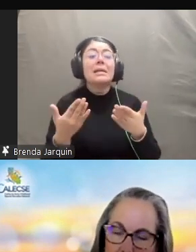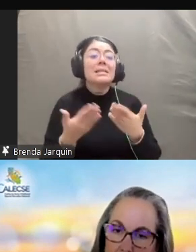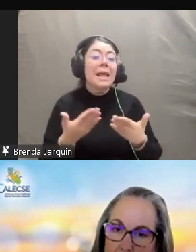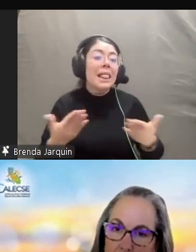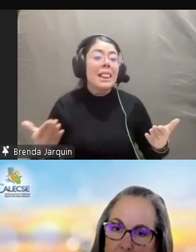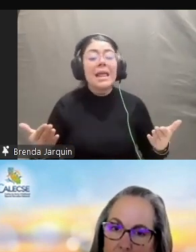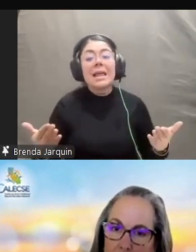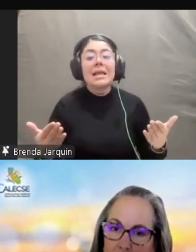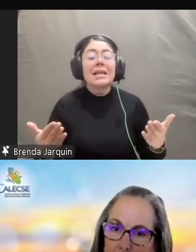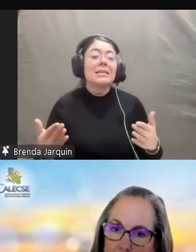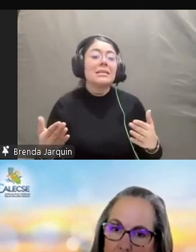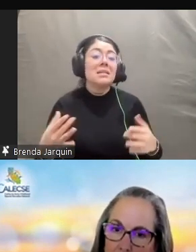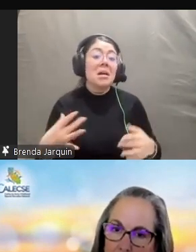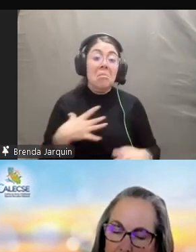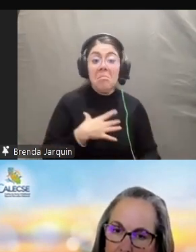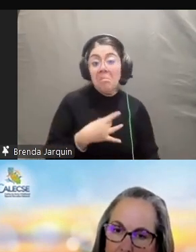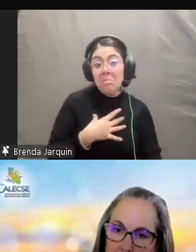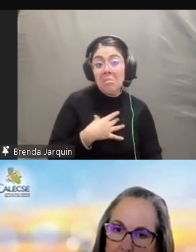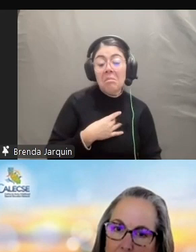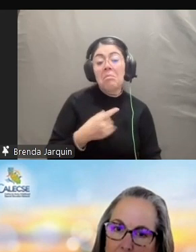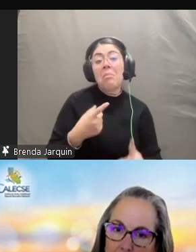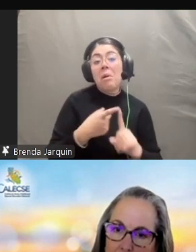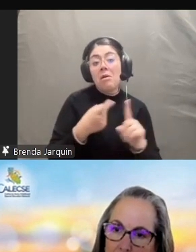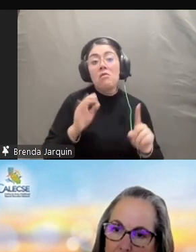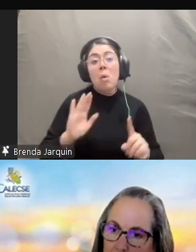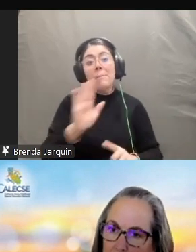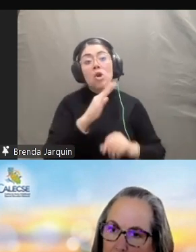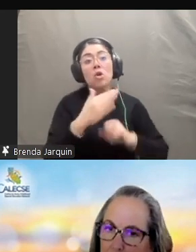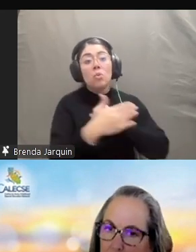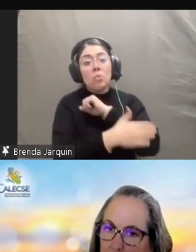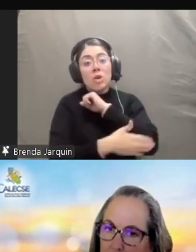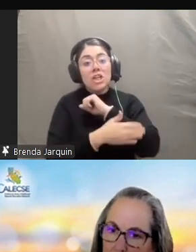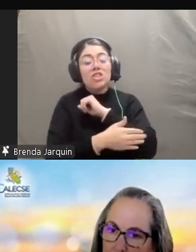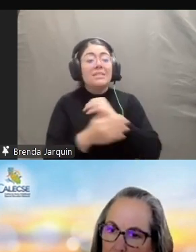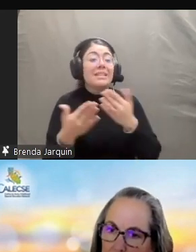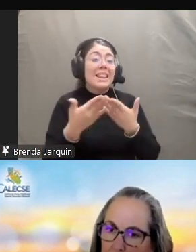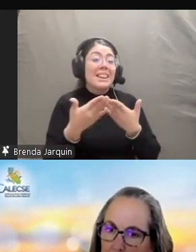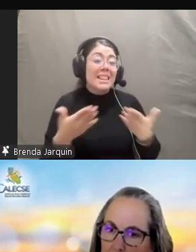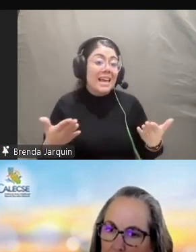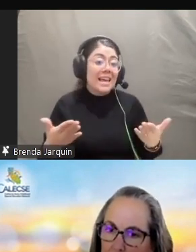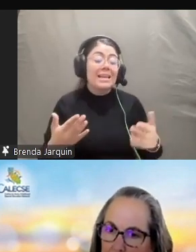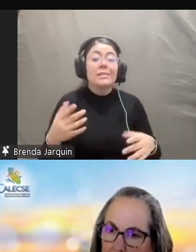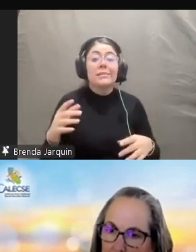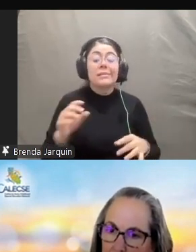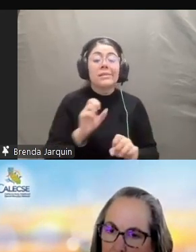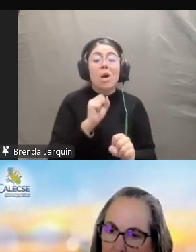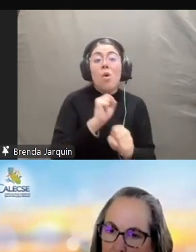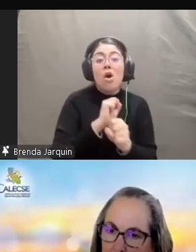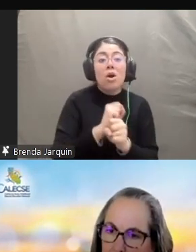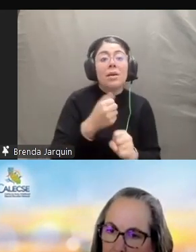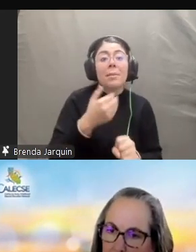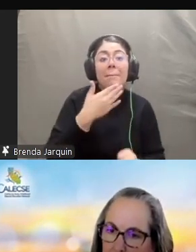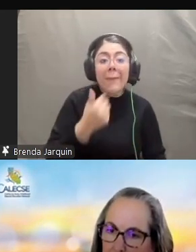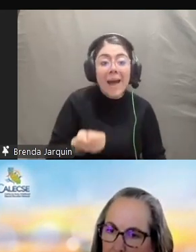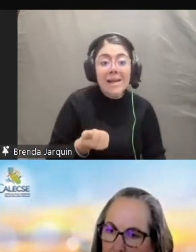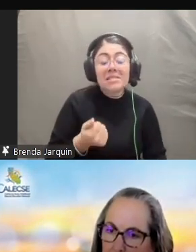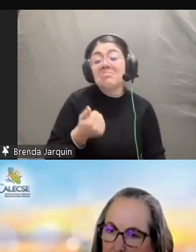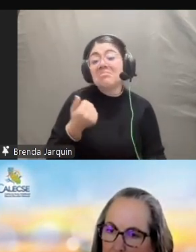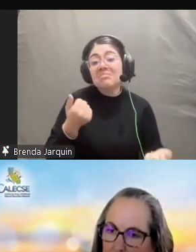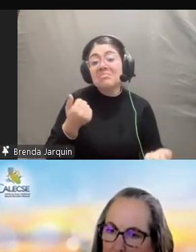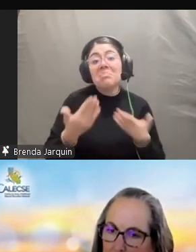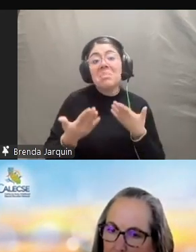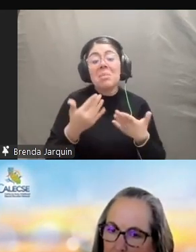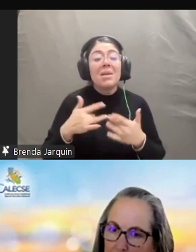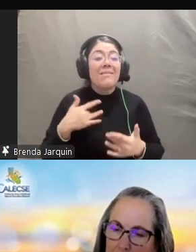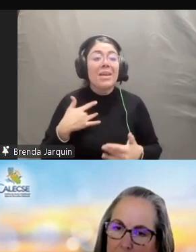work best for you. So think about those things, even though it seems silly on the format. Those are important